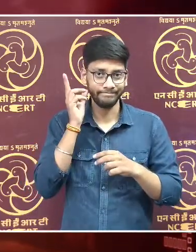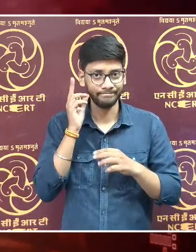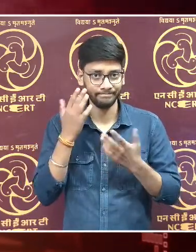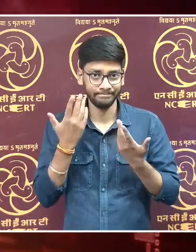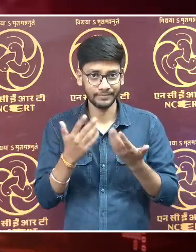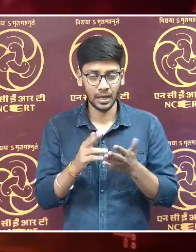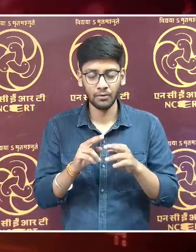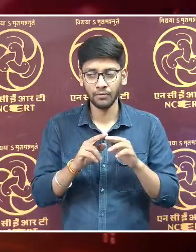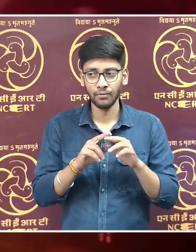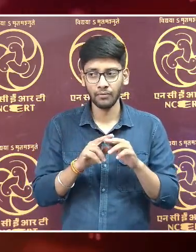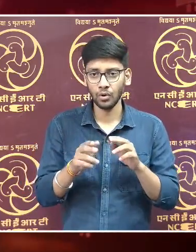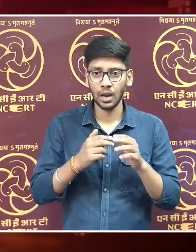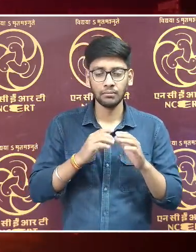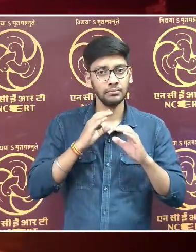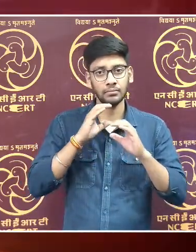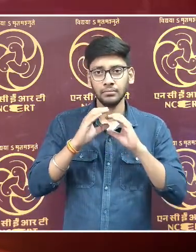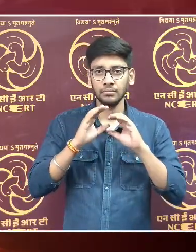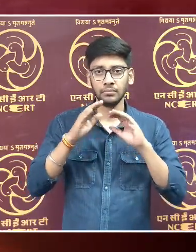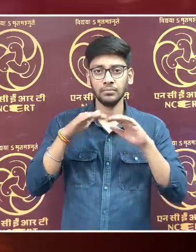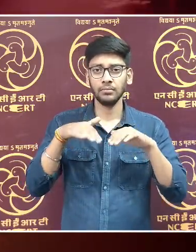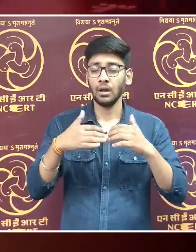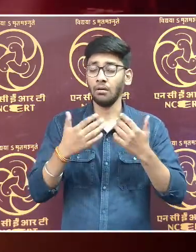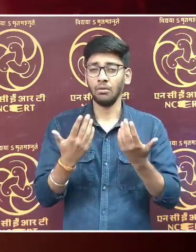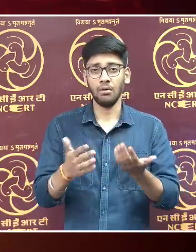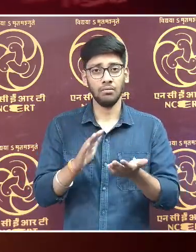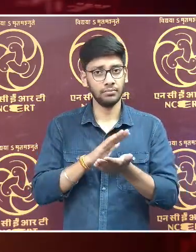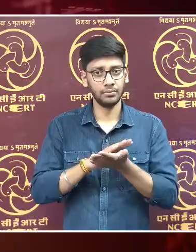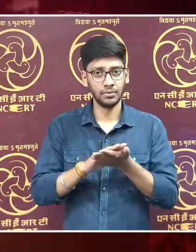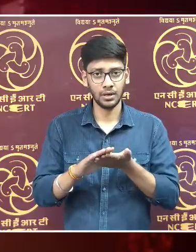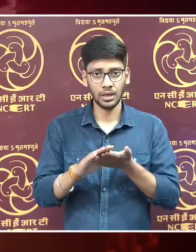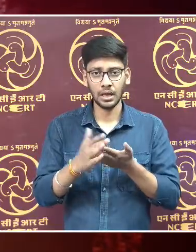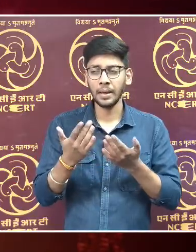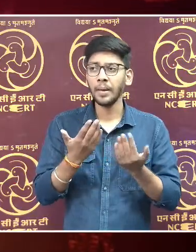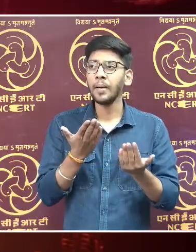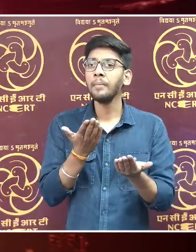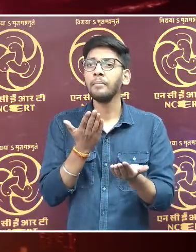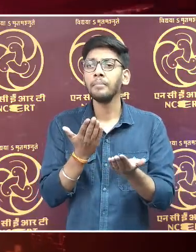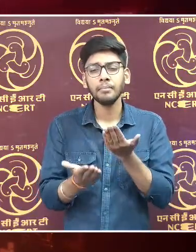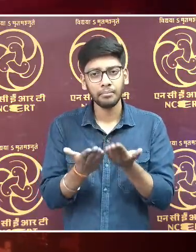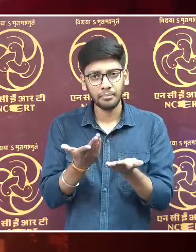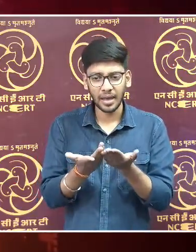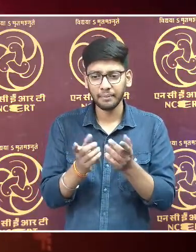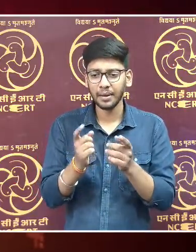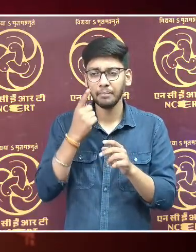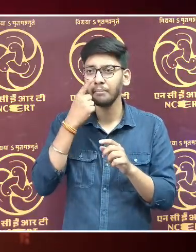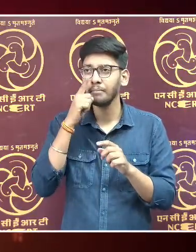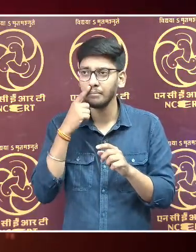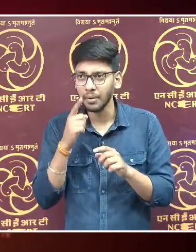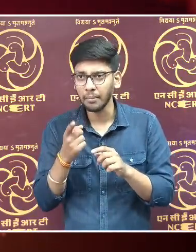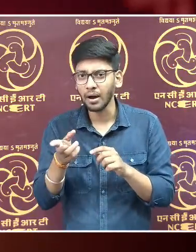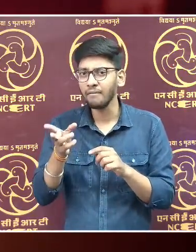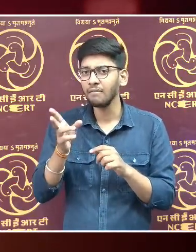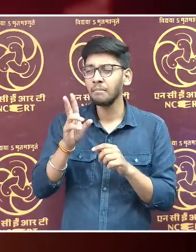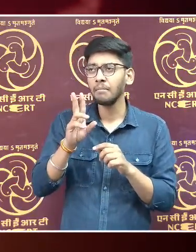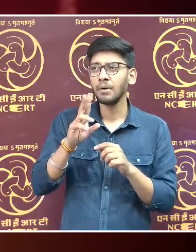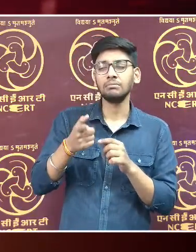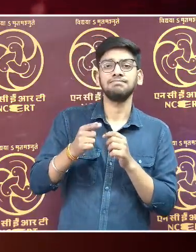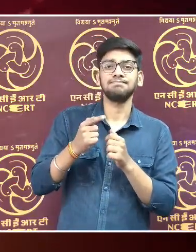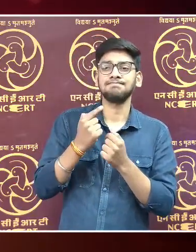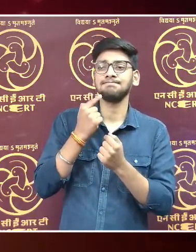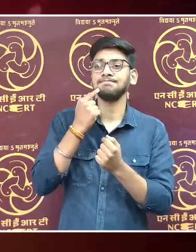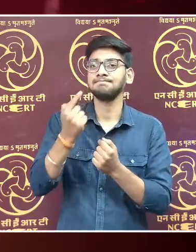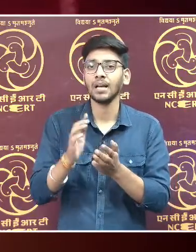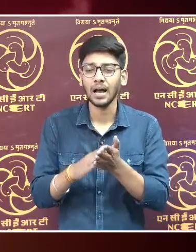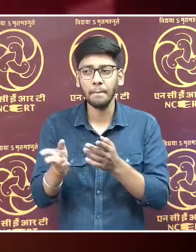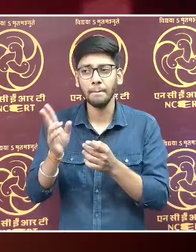to people like me who may not be rushing to the audiologist even if the child is having once or twice a year